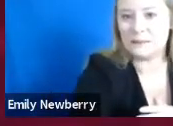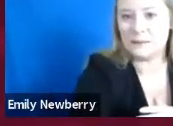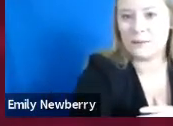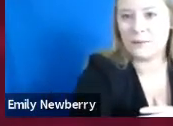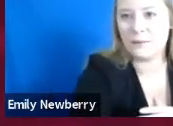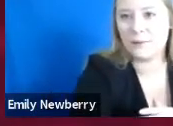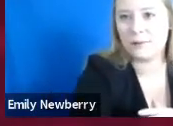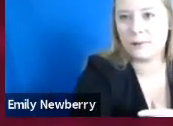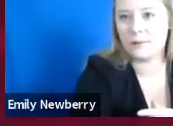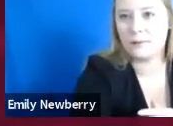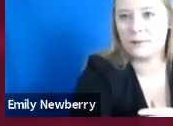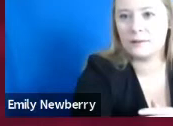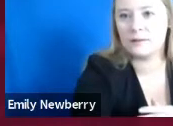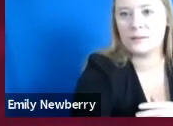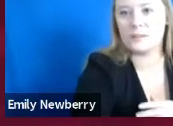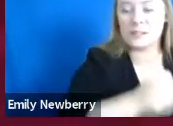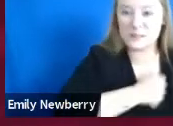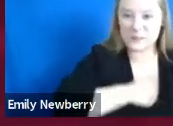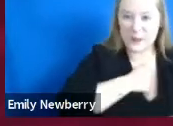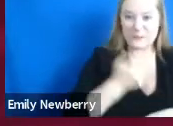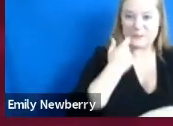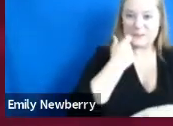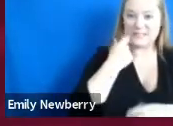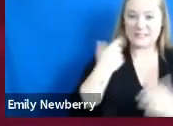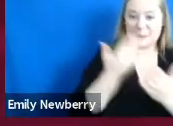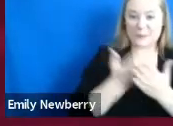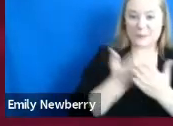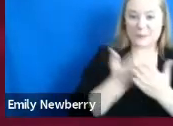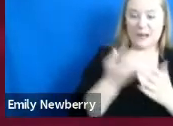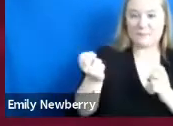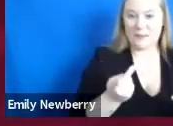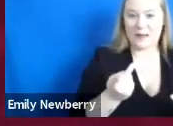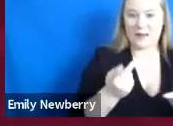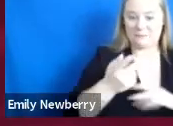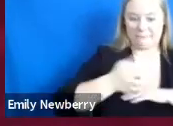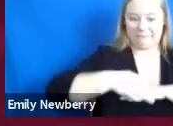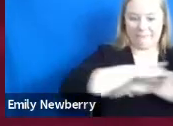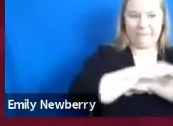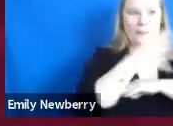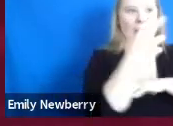been doing field work, so I just got back and getting onto the presentation.